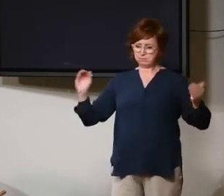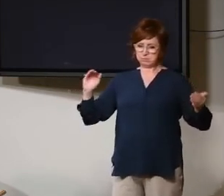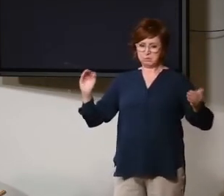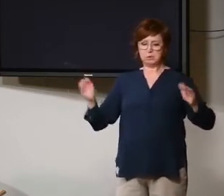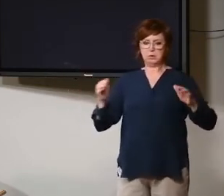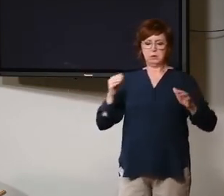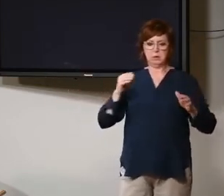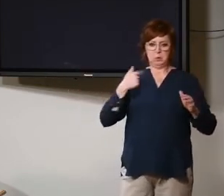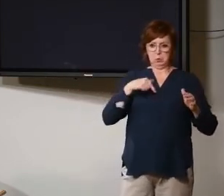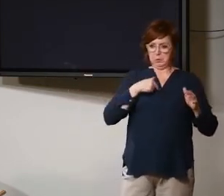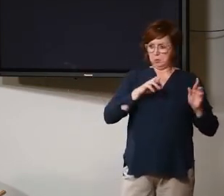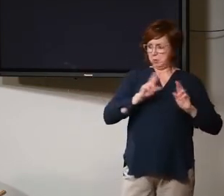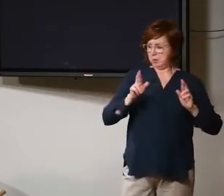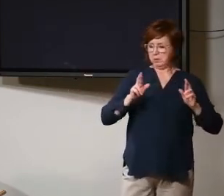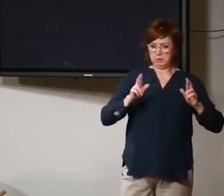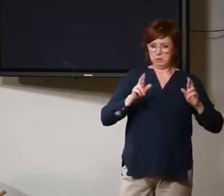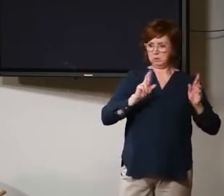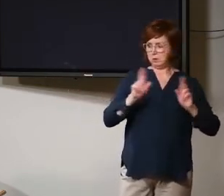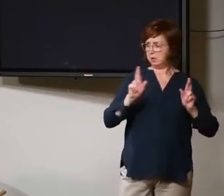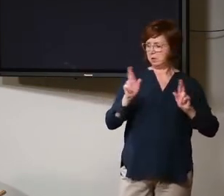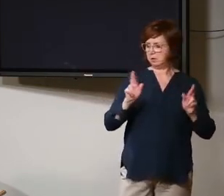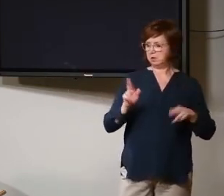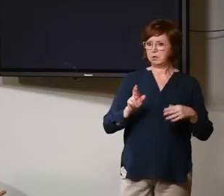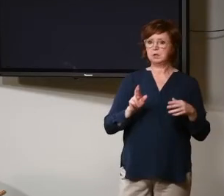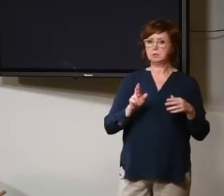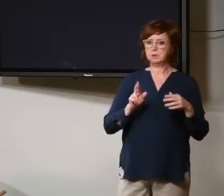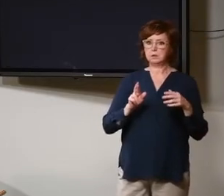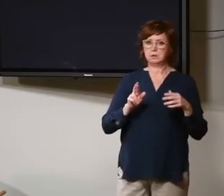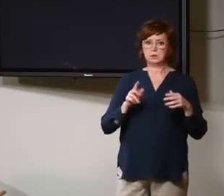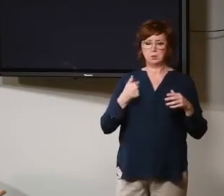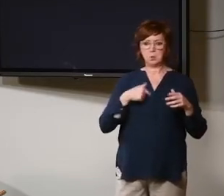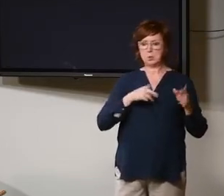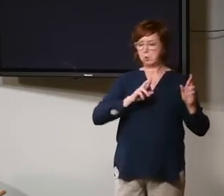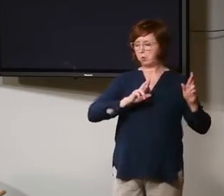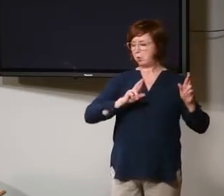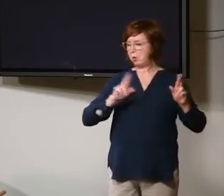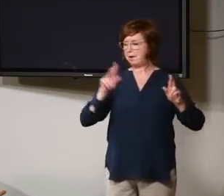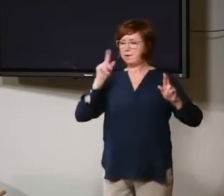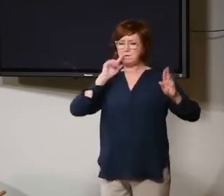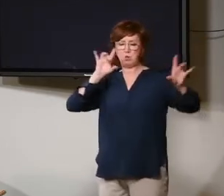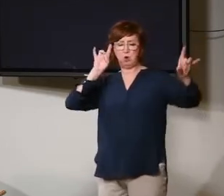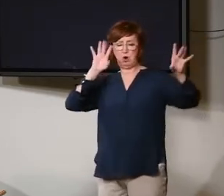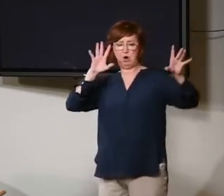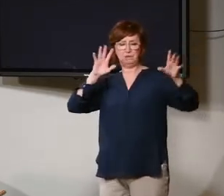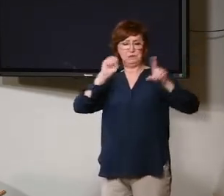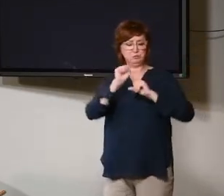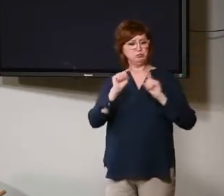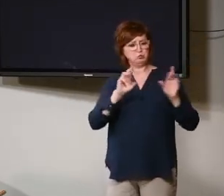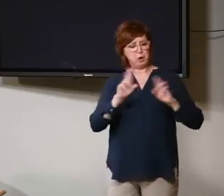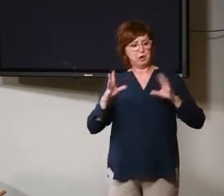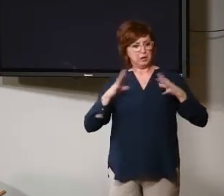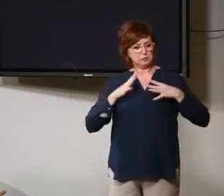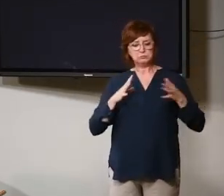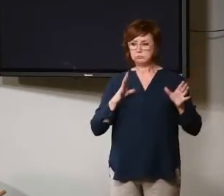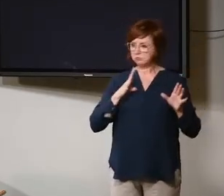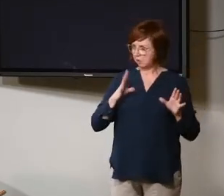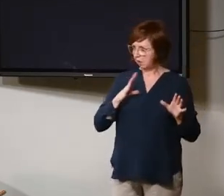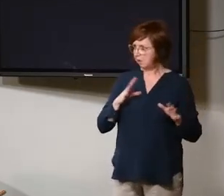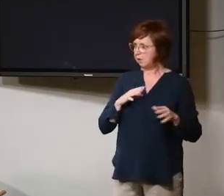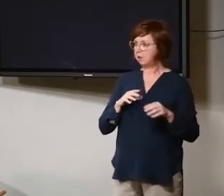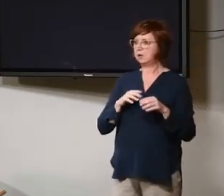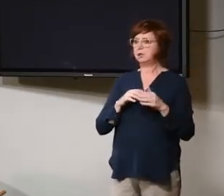down, prepare for the most challenging situation, yes, province-wide and in regions, understanding that some of